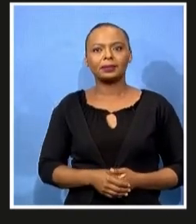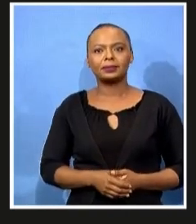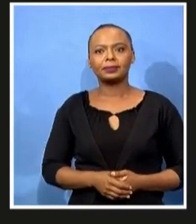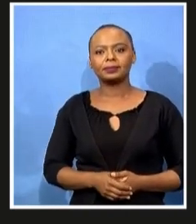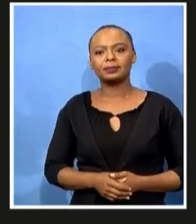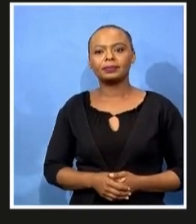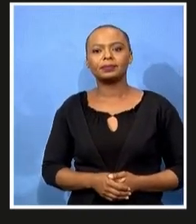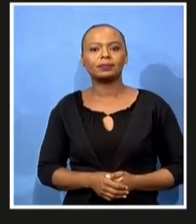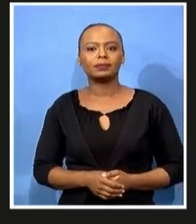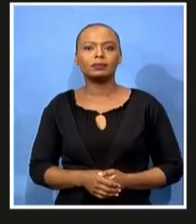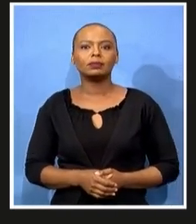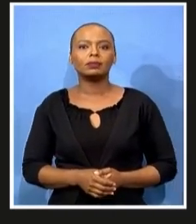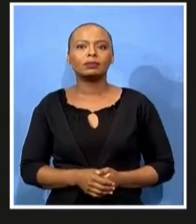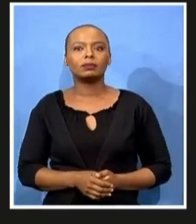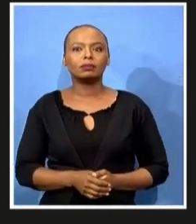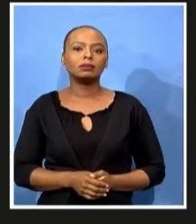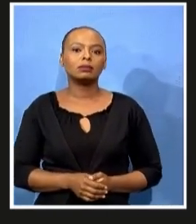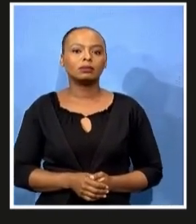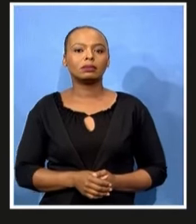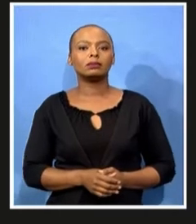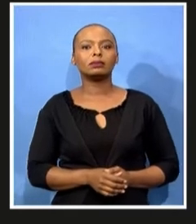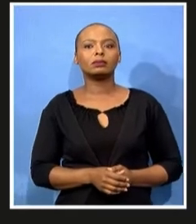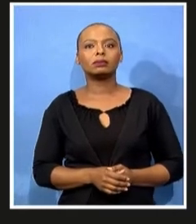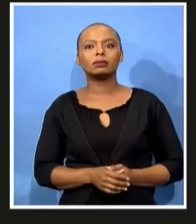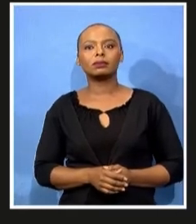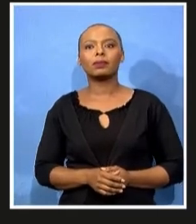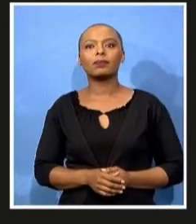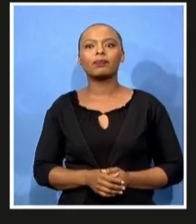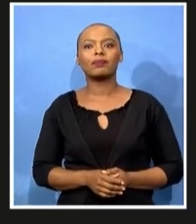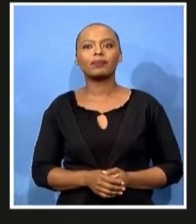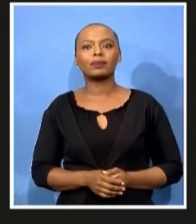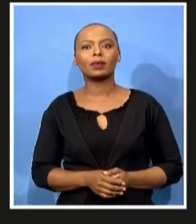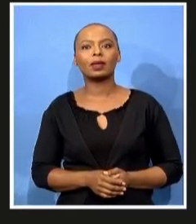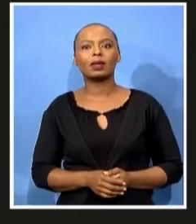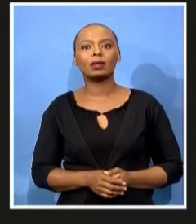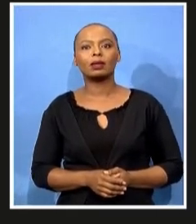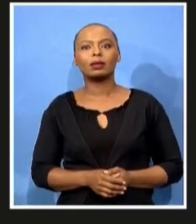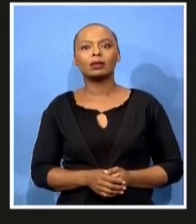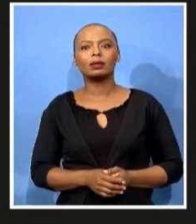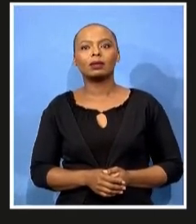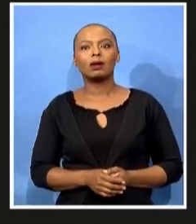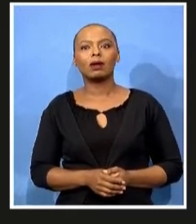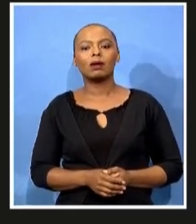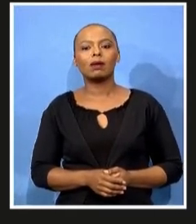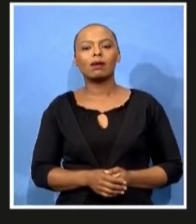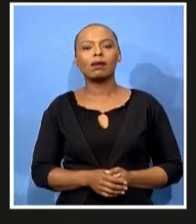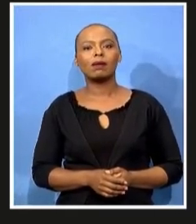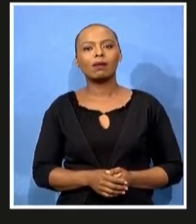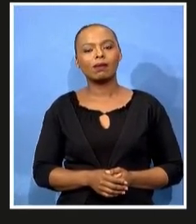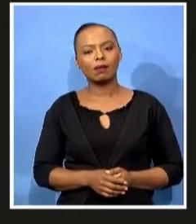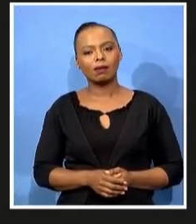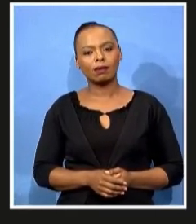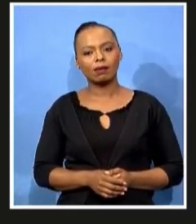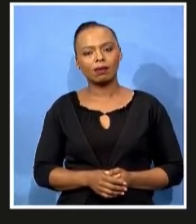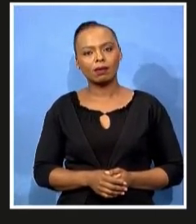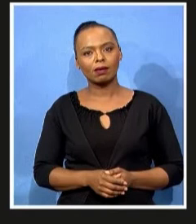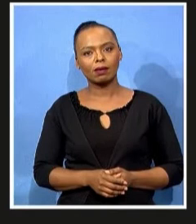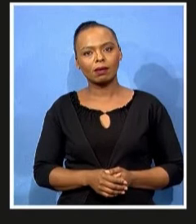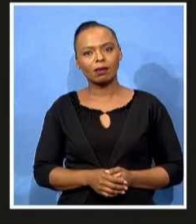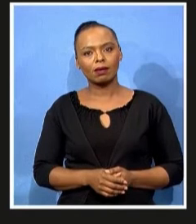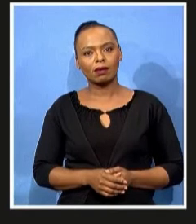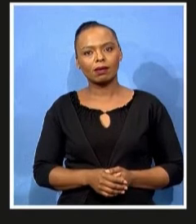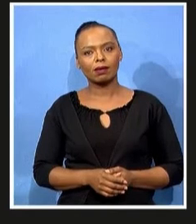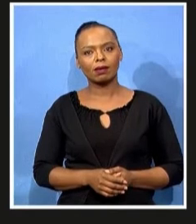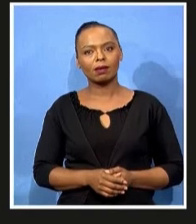question is on the issue of the various views on ivermectin. So I read a report